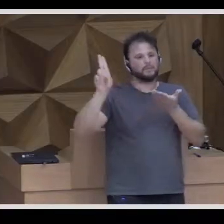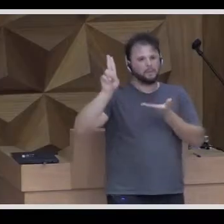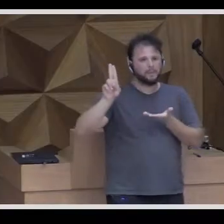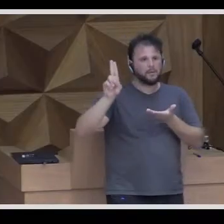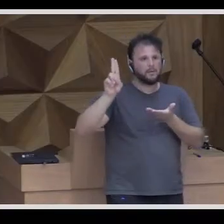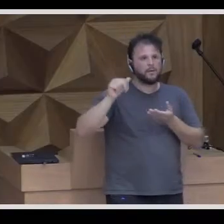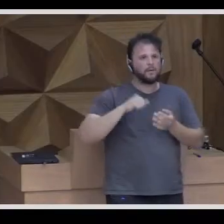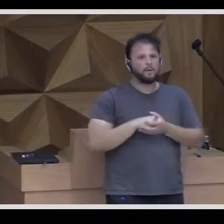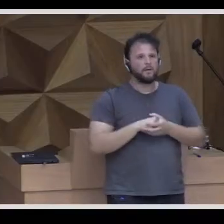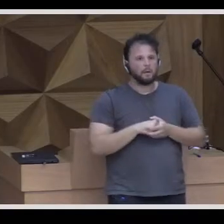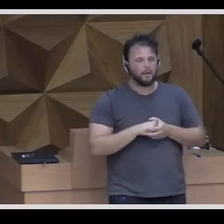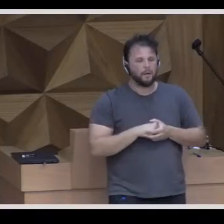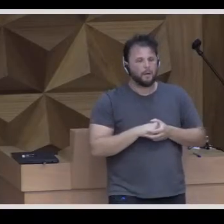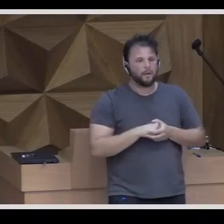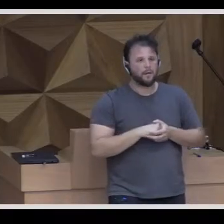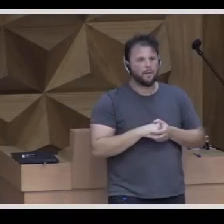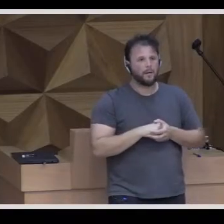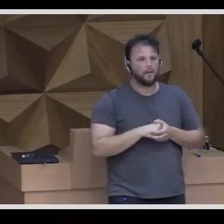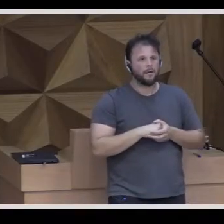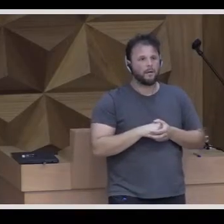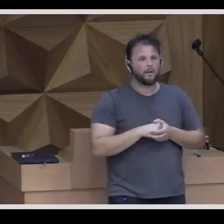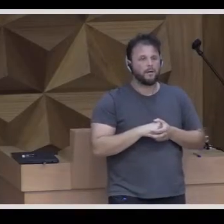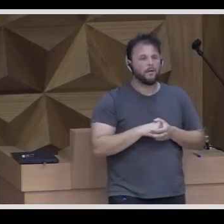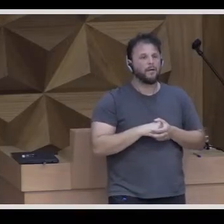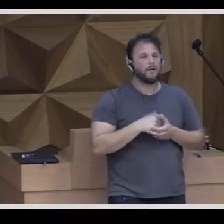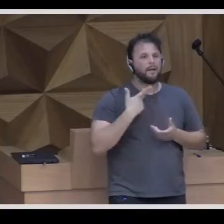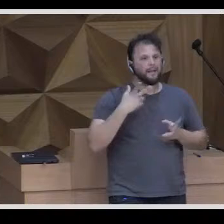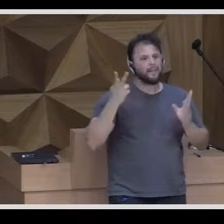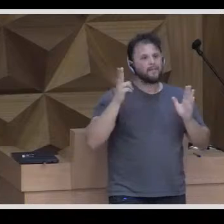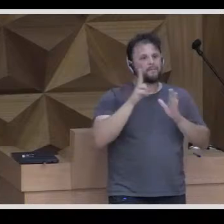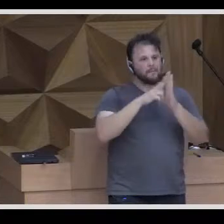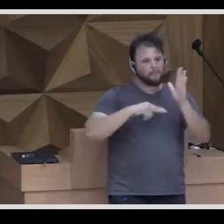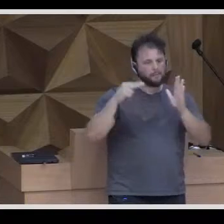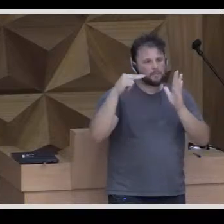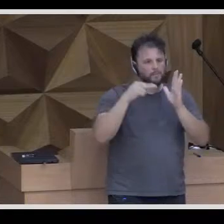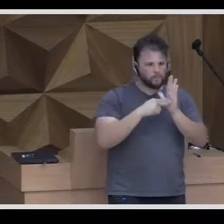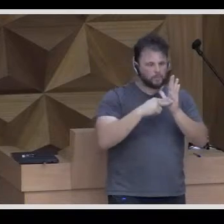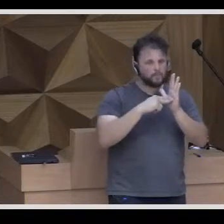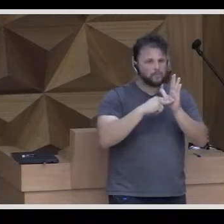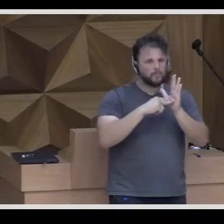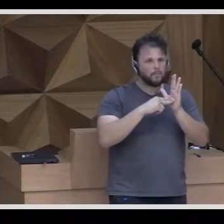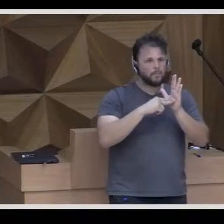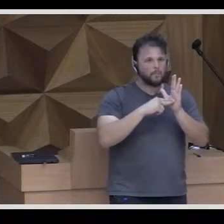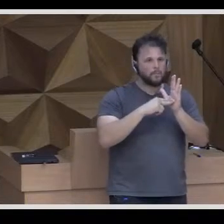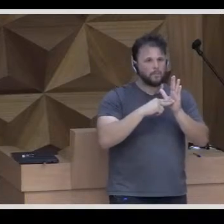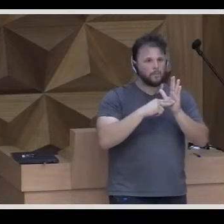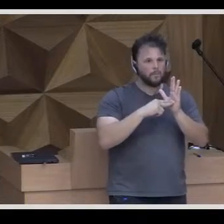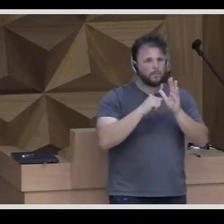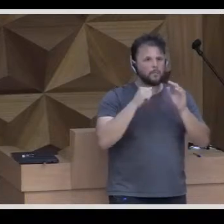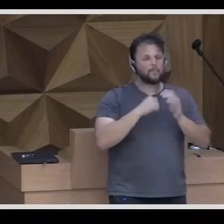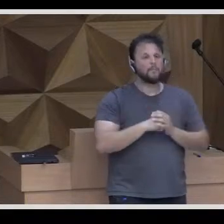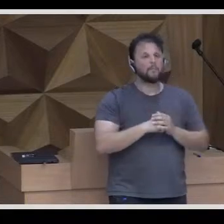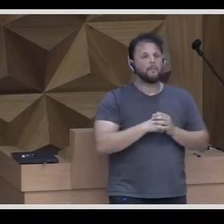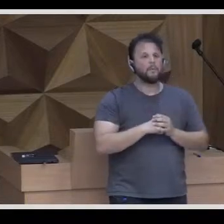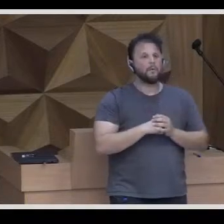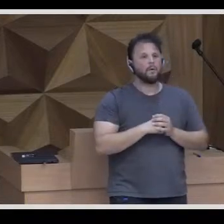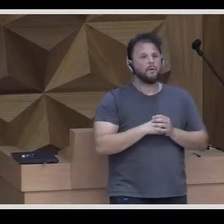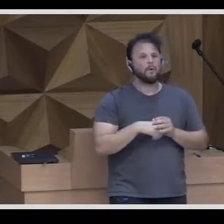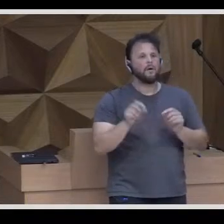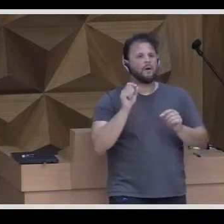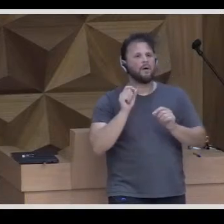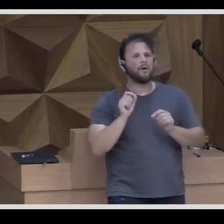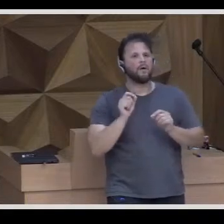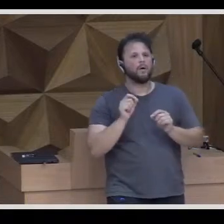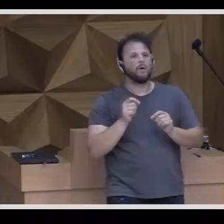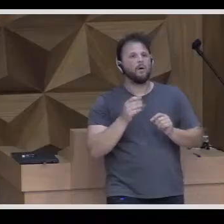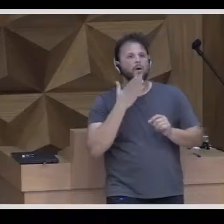ao. He tangata, he tangata, he tangata. What is the most important thing